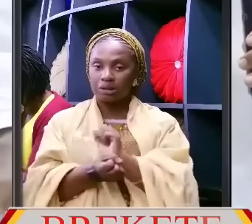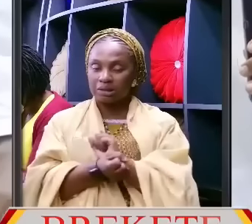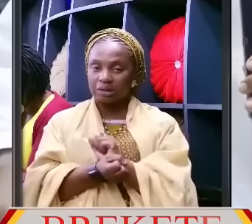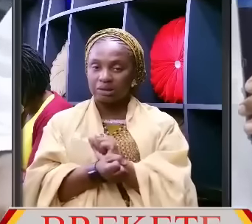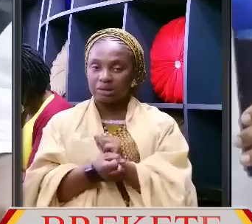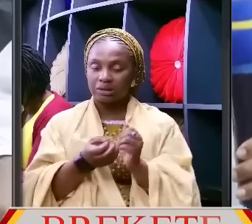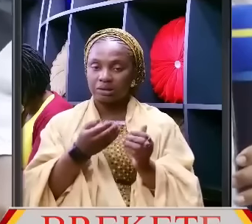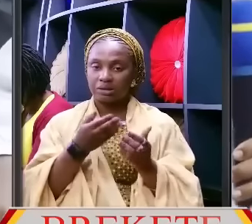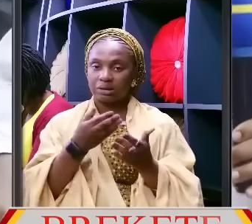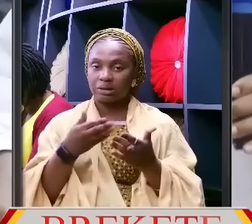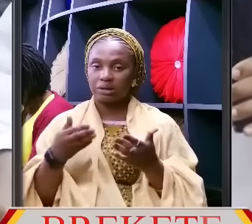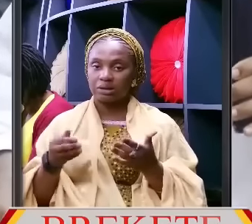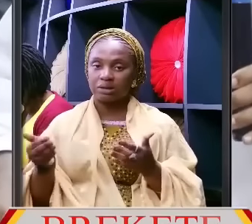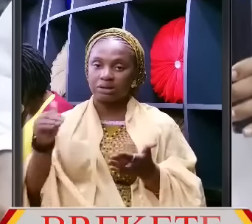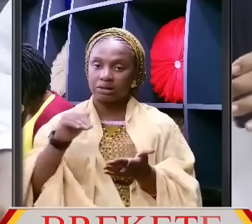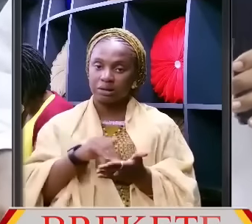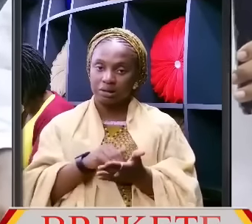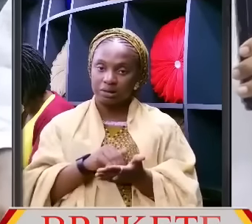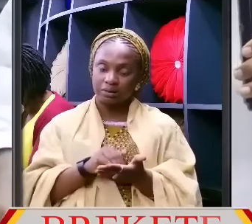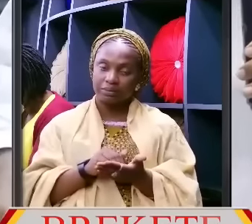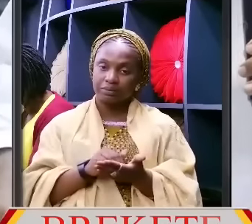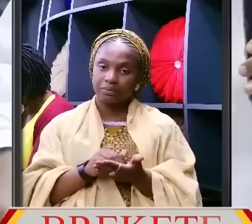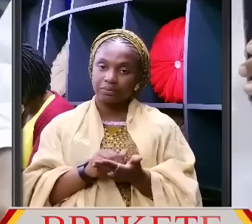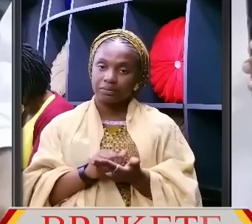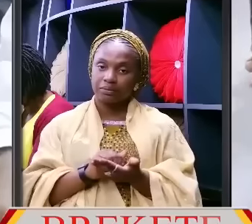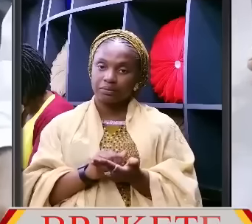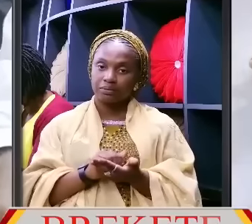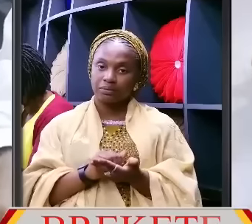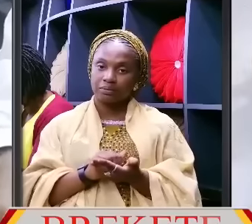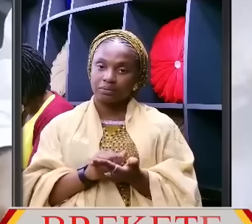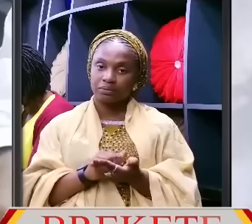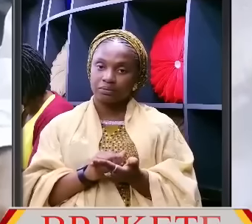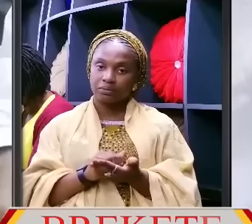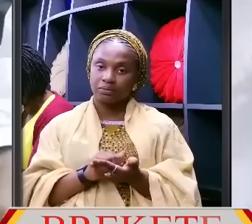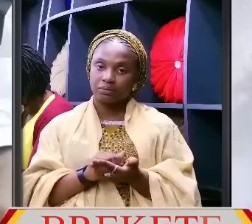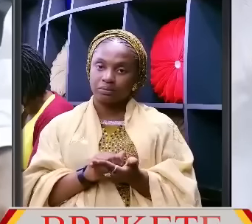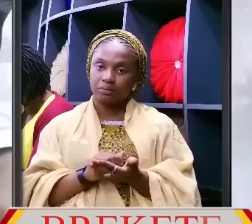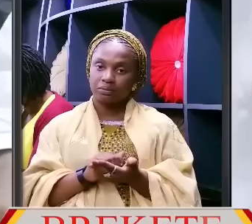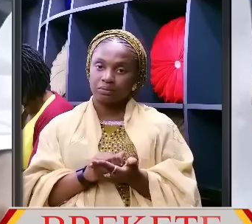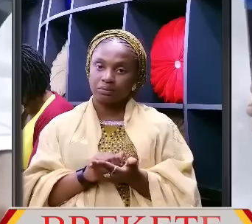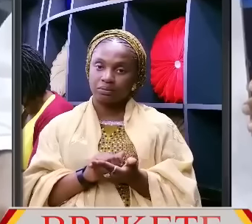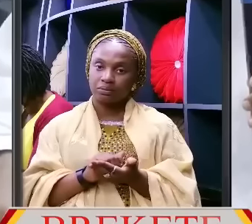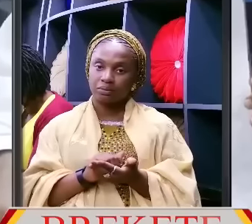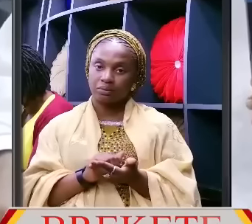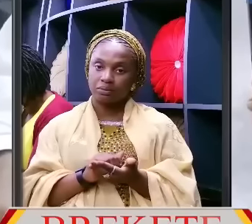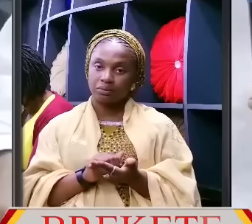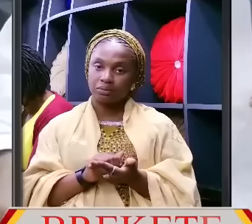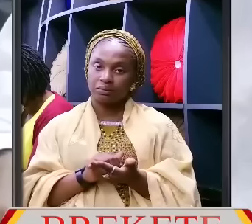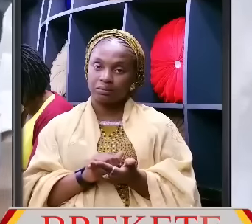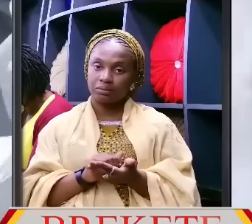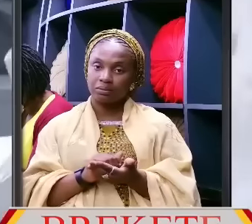one. And I get the patience to listen to you, sir. Sir, I don't beg you. I beg you. No. Make him continue to the